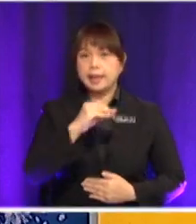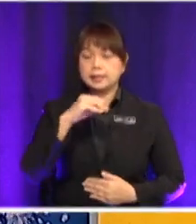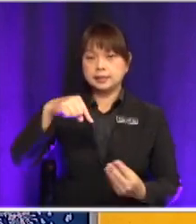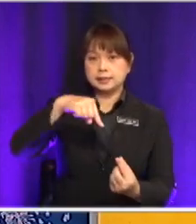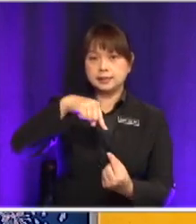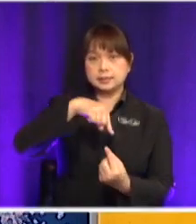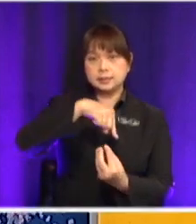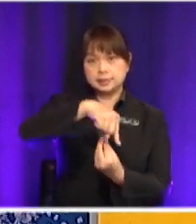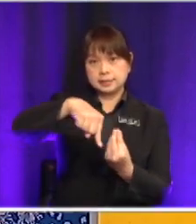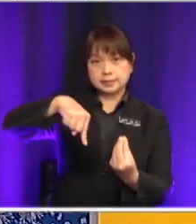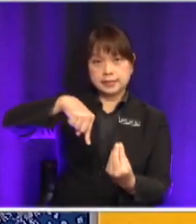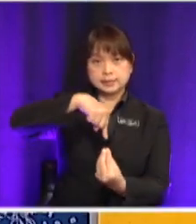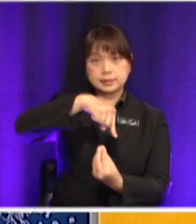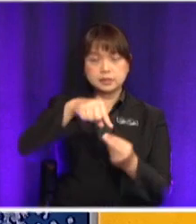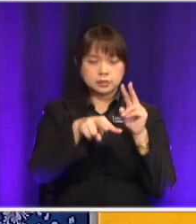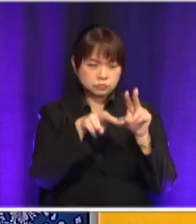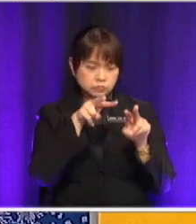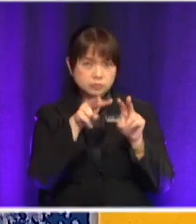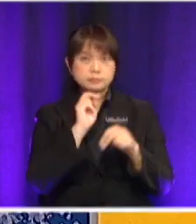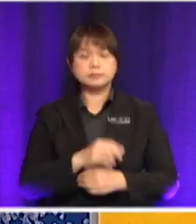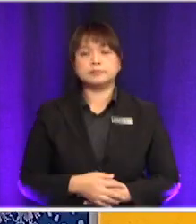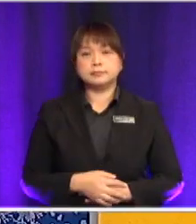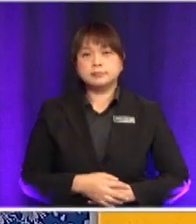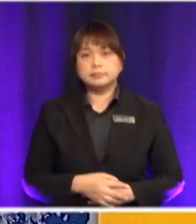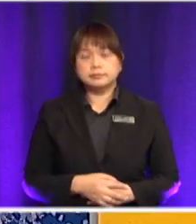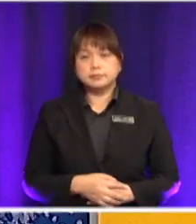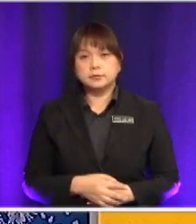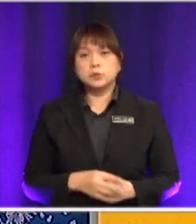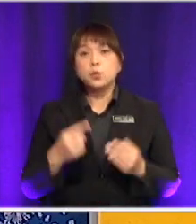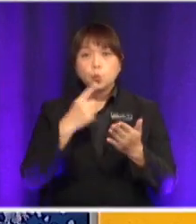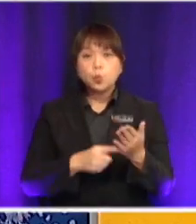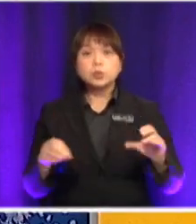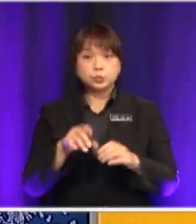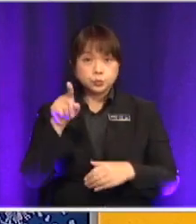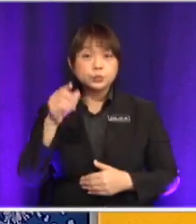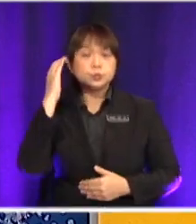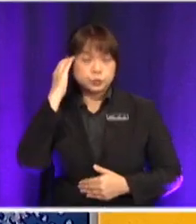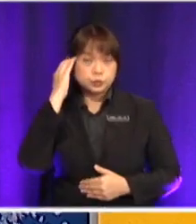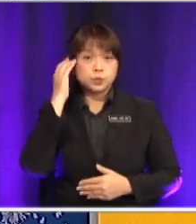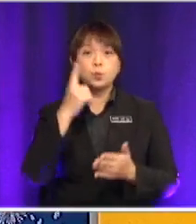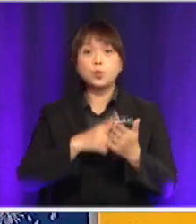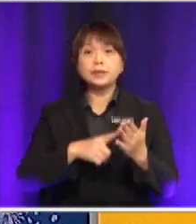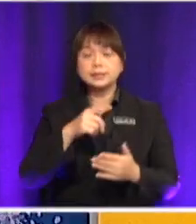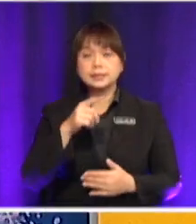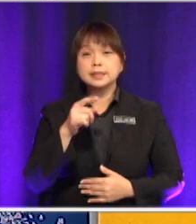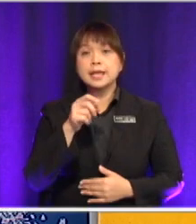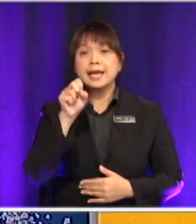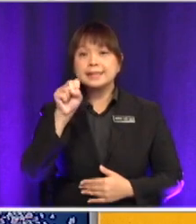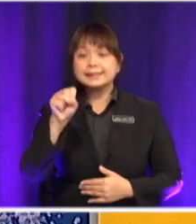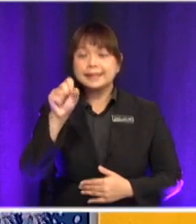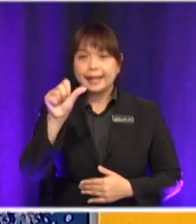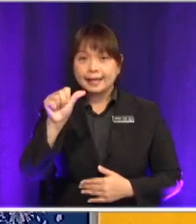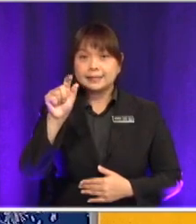Nivilas was the first person who managed to guess that word, what do you know about what a sat nav is, Nivila? Do you know what a sat